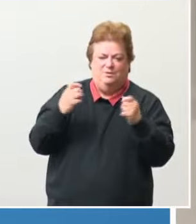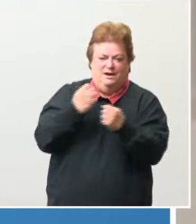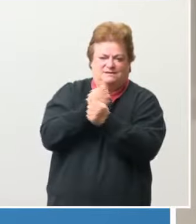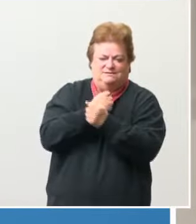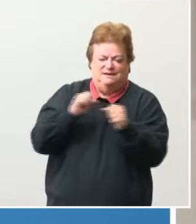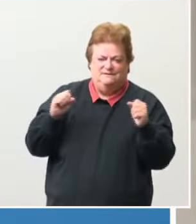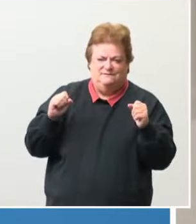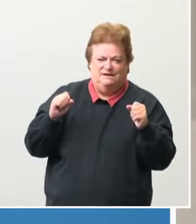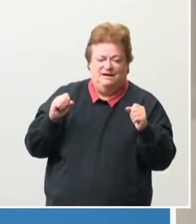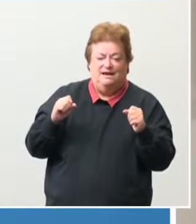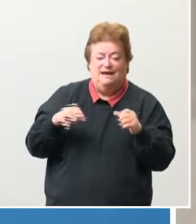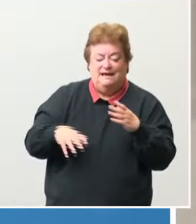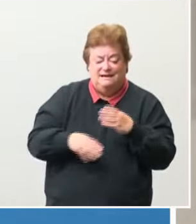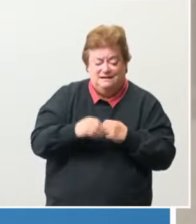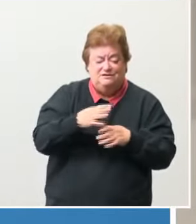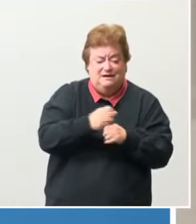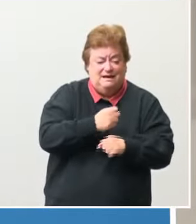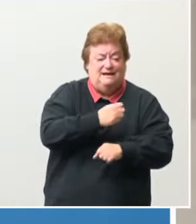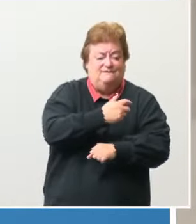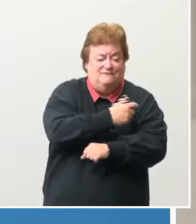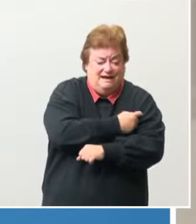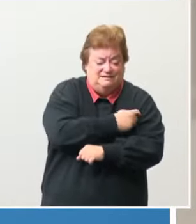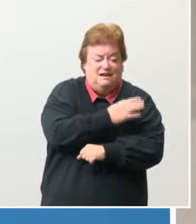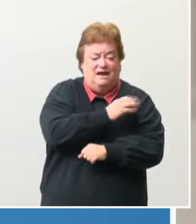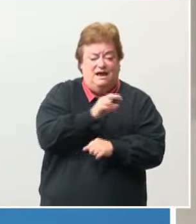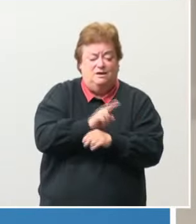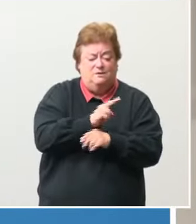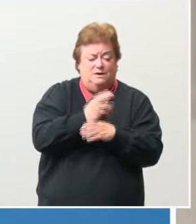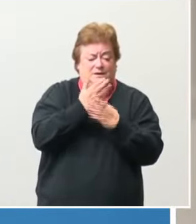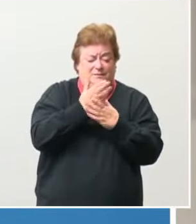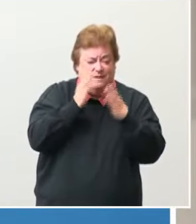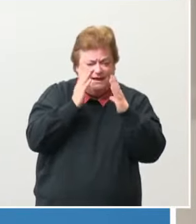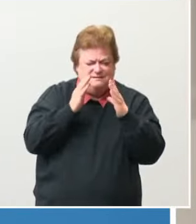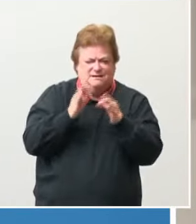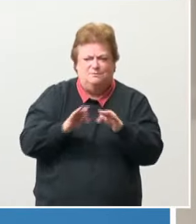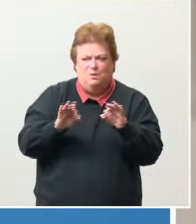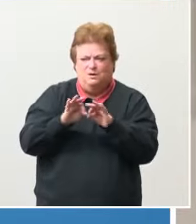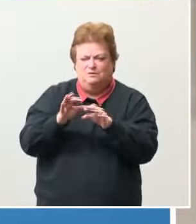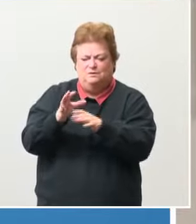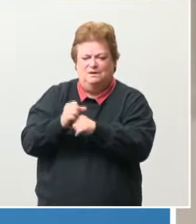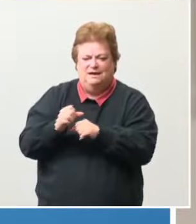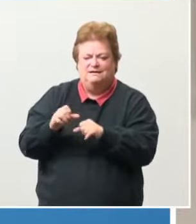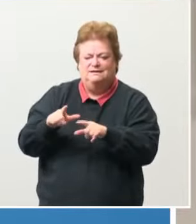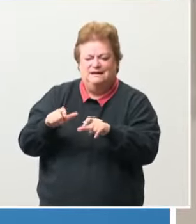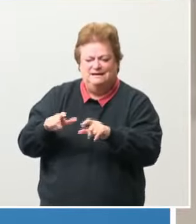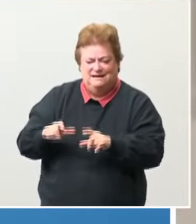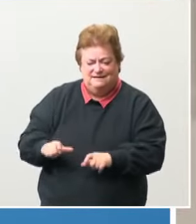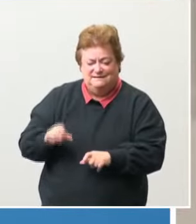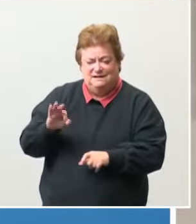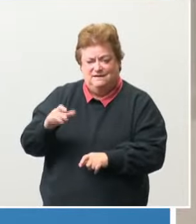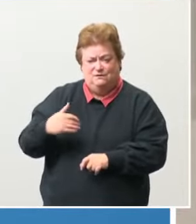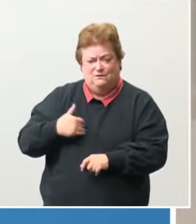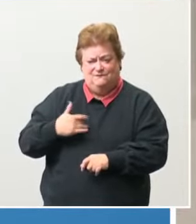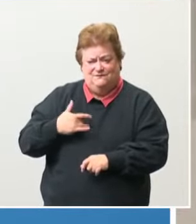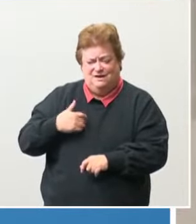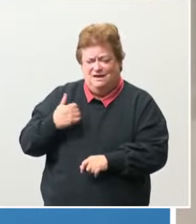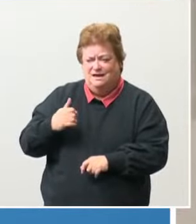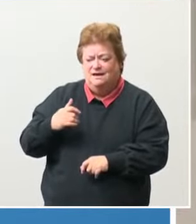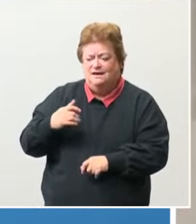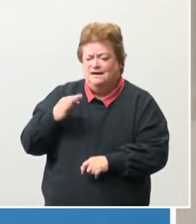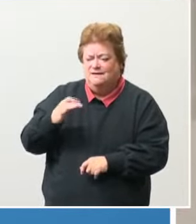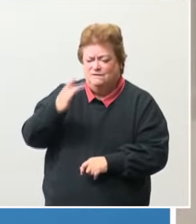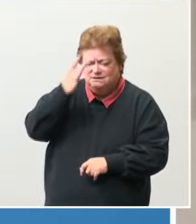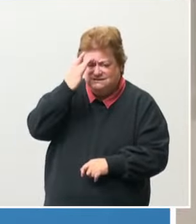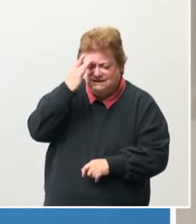In addition to getting vaccinated and wearing masks, it's important to get tested if you have COVID-19 symptoms, to stay home if you're